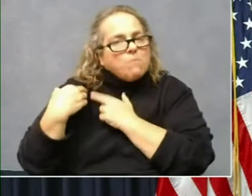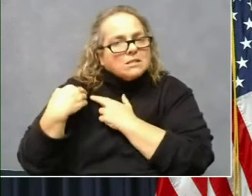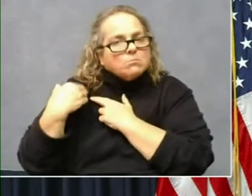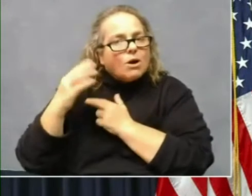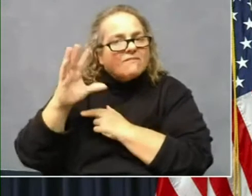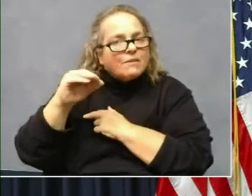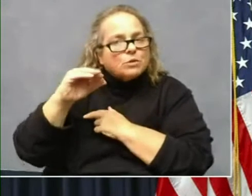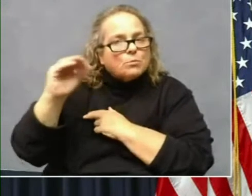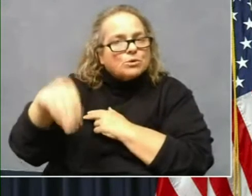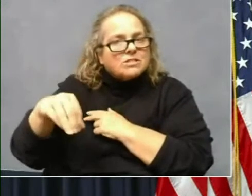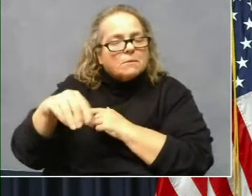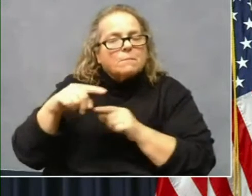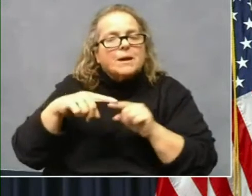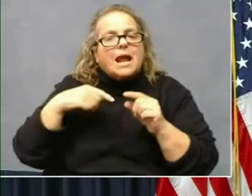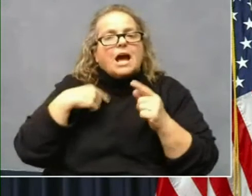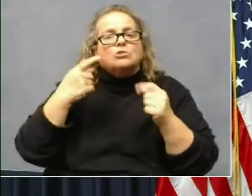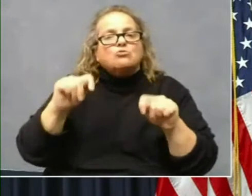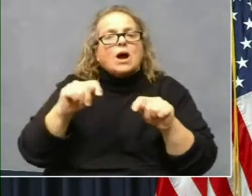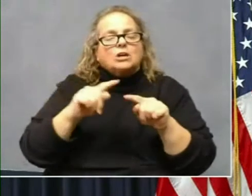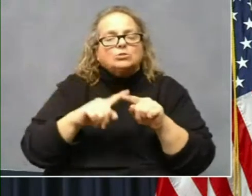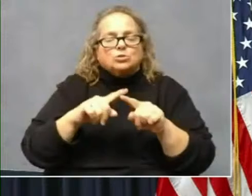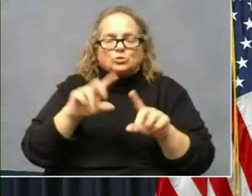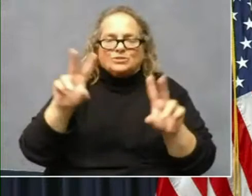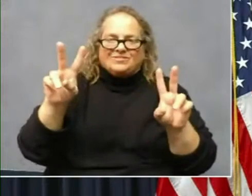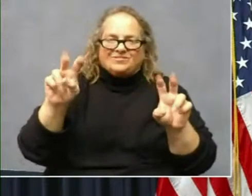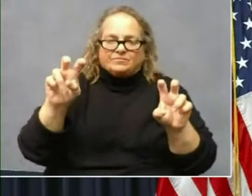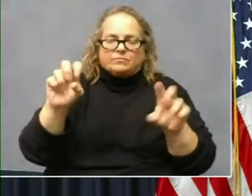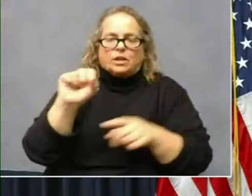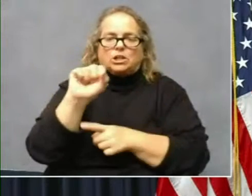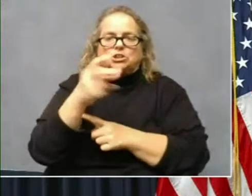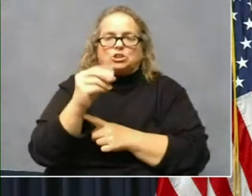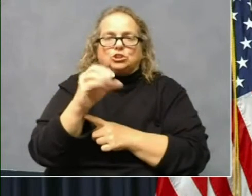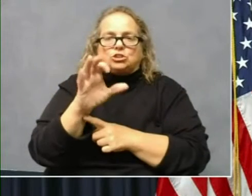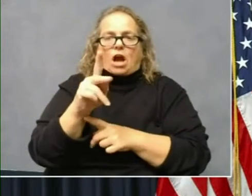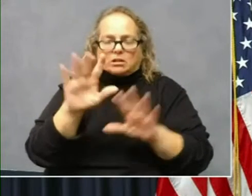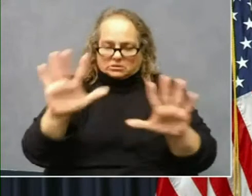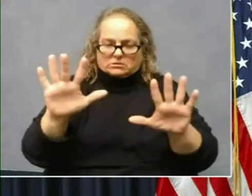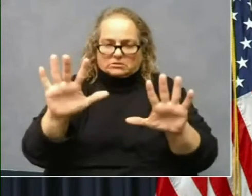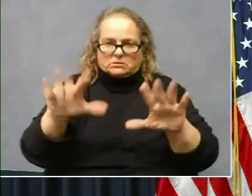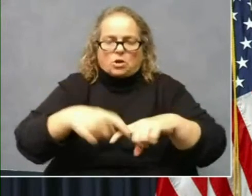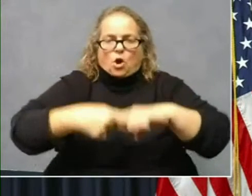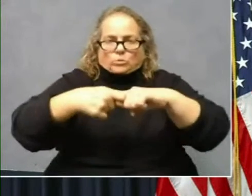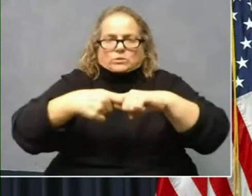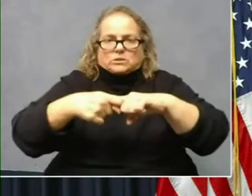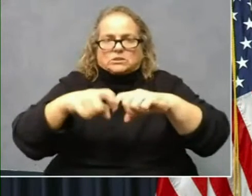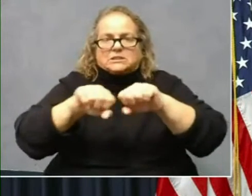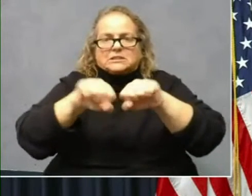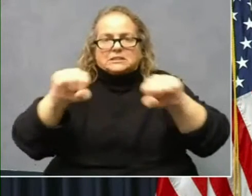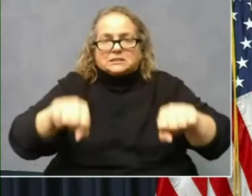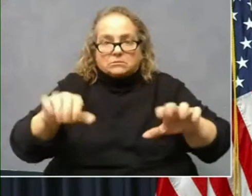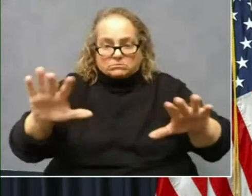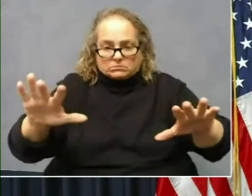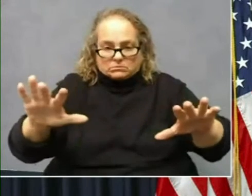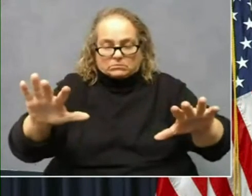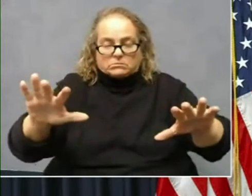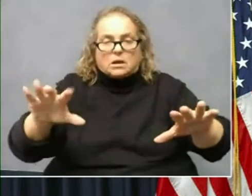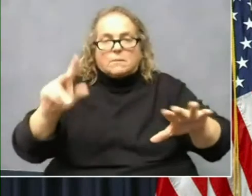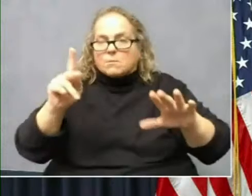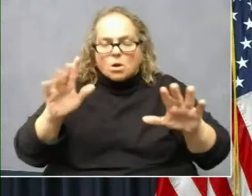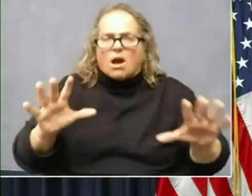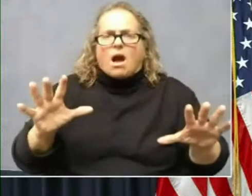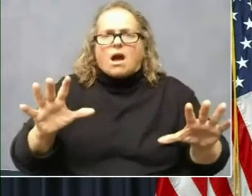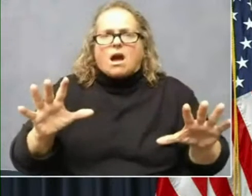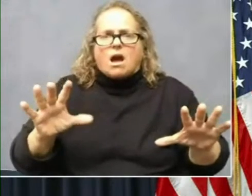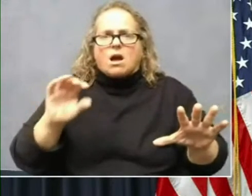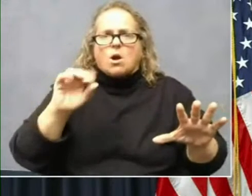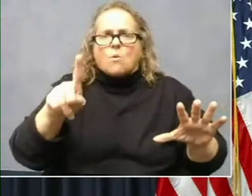our system, to slow the growth. And we at least hope that we're seeing that. And without Thanksgiving, I think we know that that